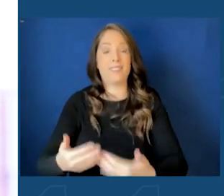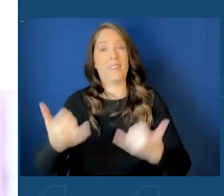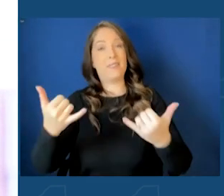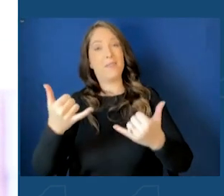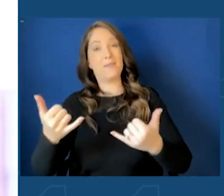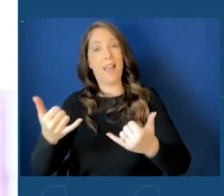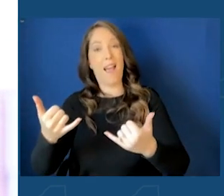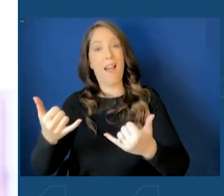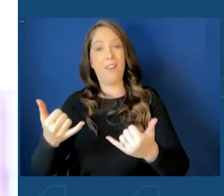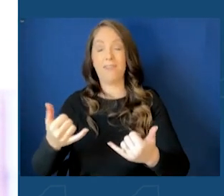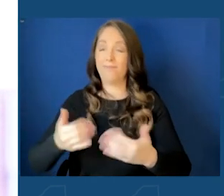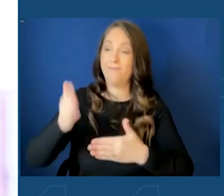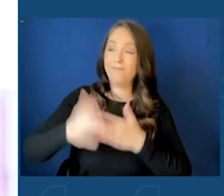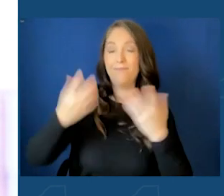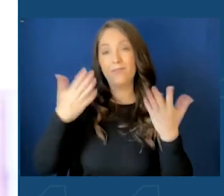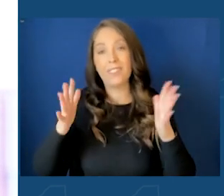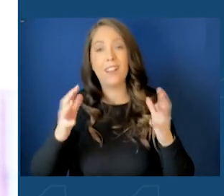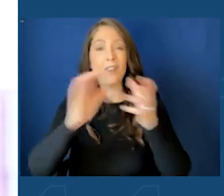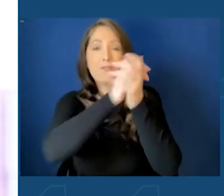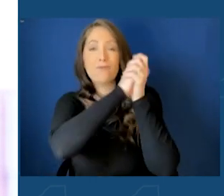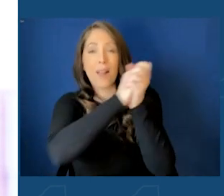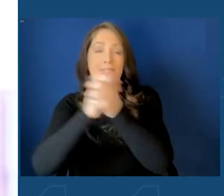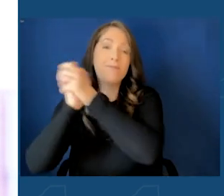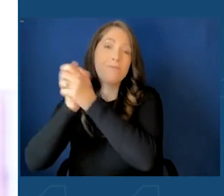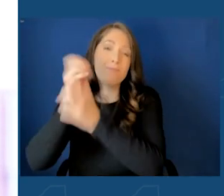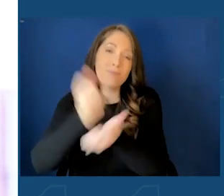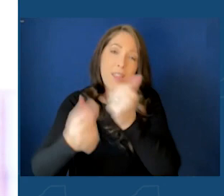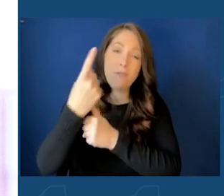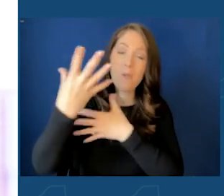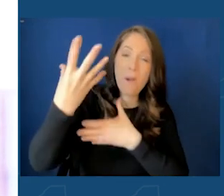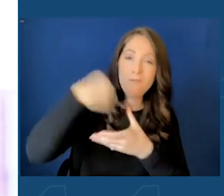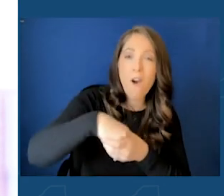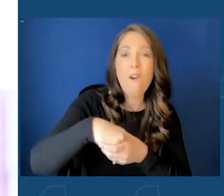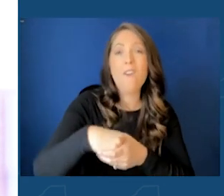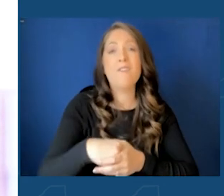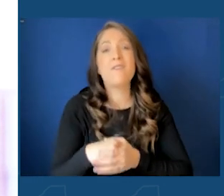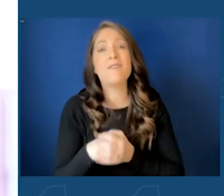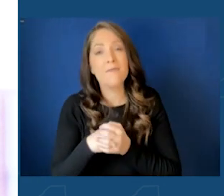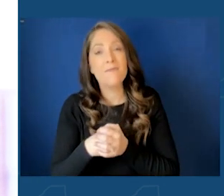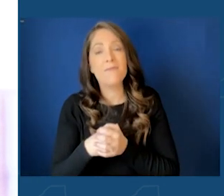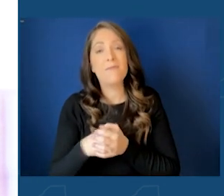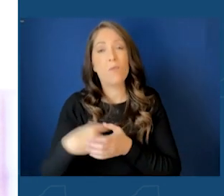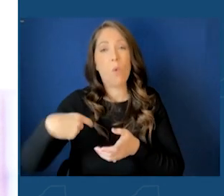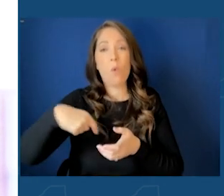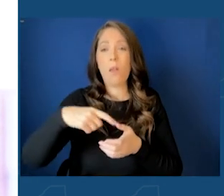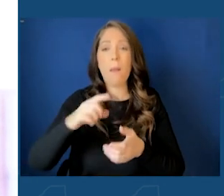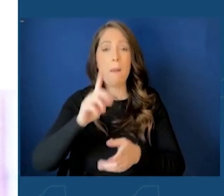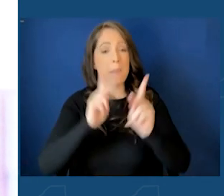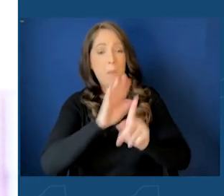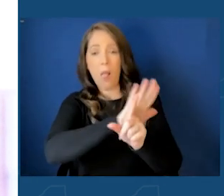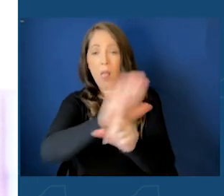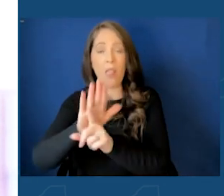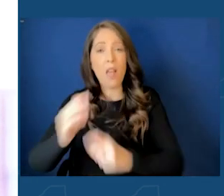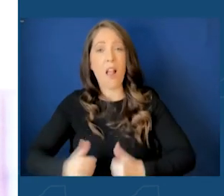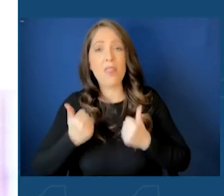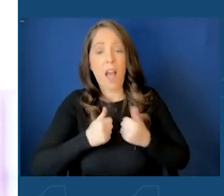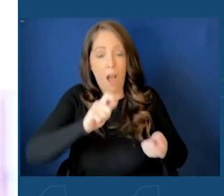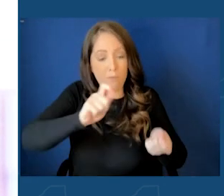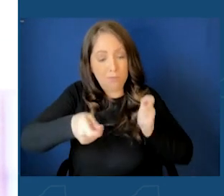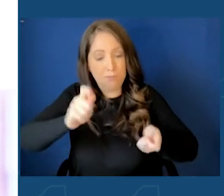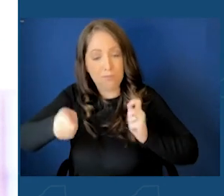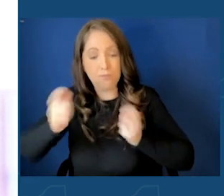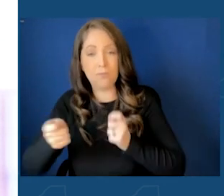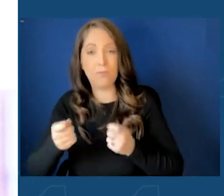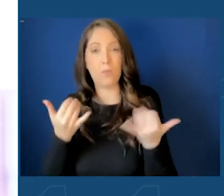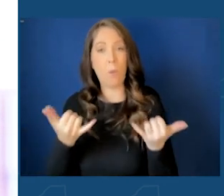And again, congratulations to everybody who had a part to play in this, and we are transforming people's lives every single day. So Jano LIRR,